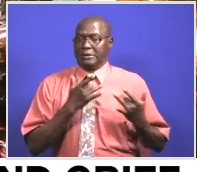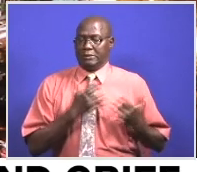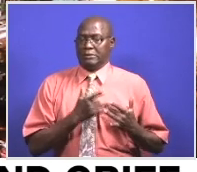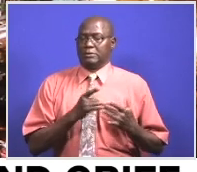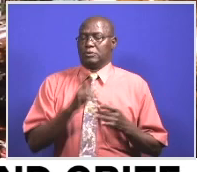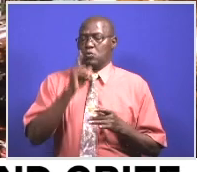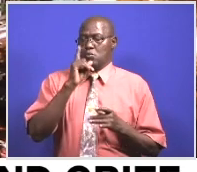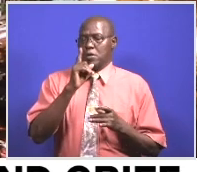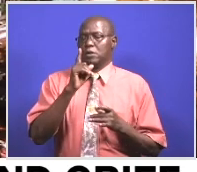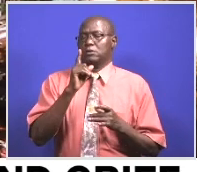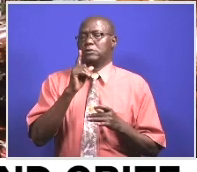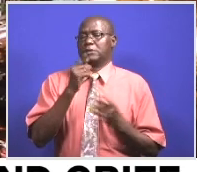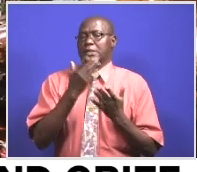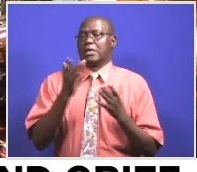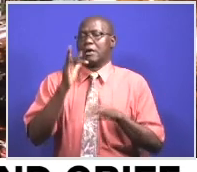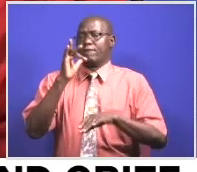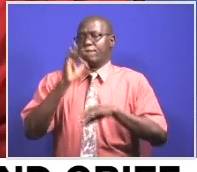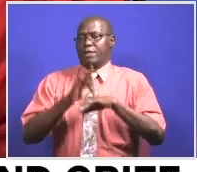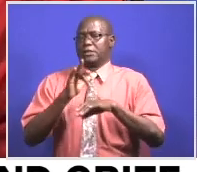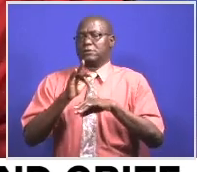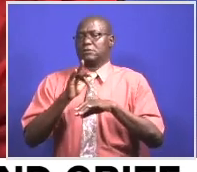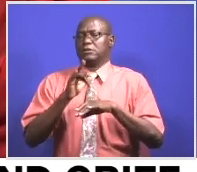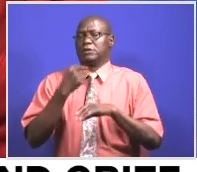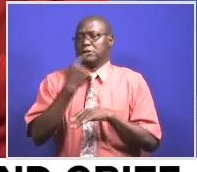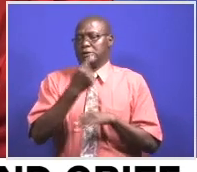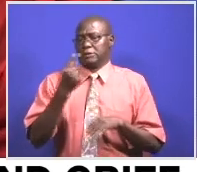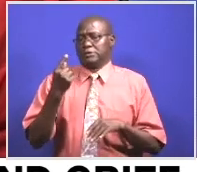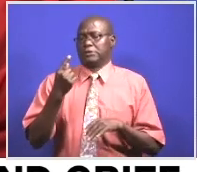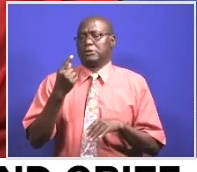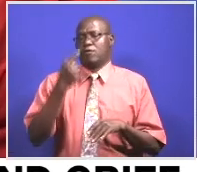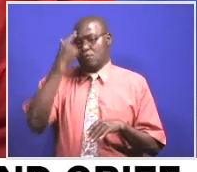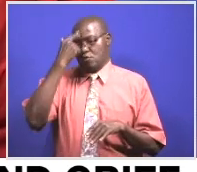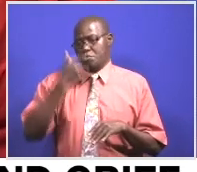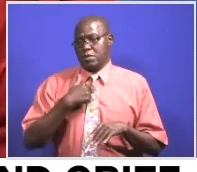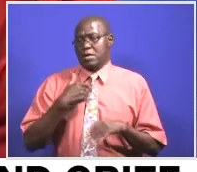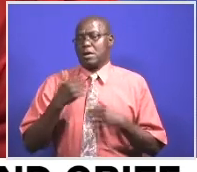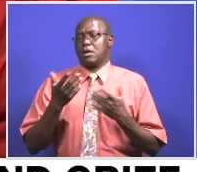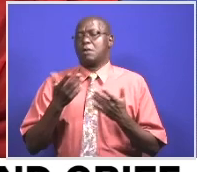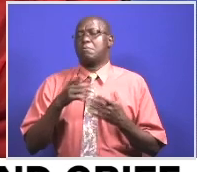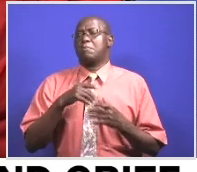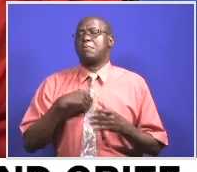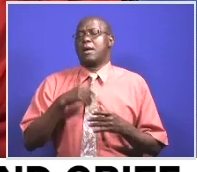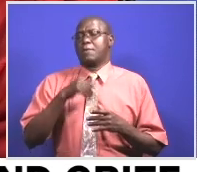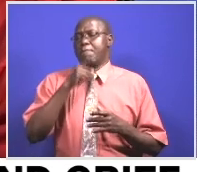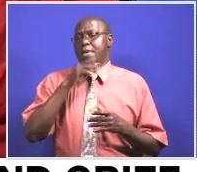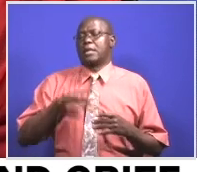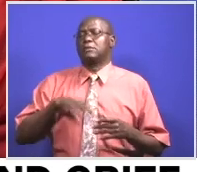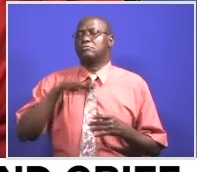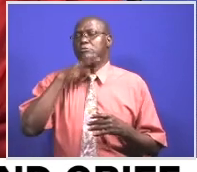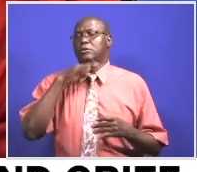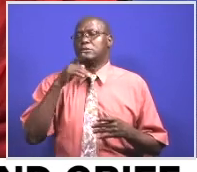and everyone in their life. So for me, I lost my parents when I was 4 years. You can